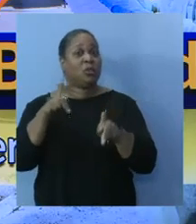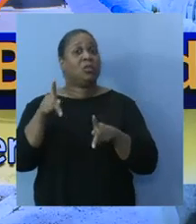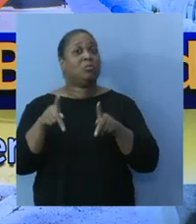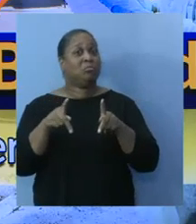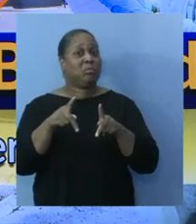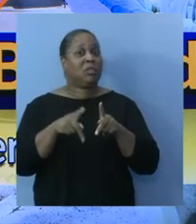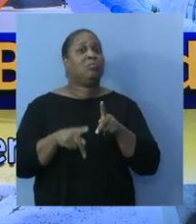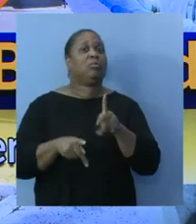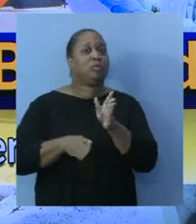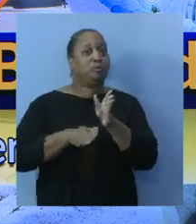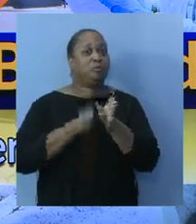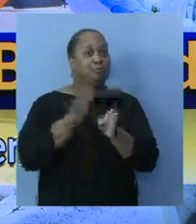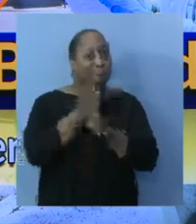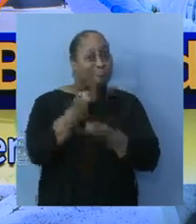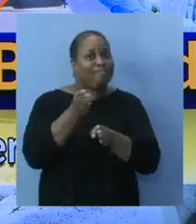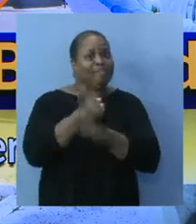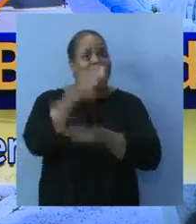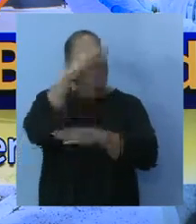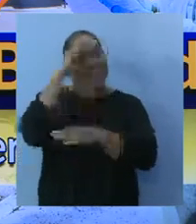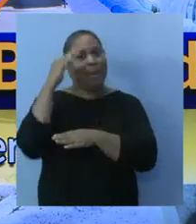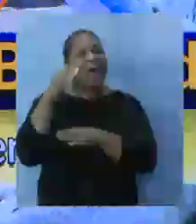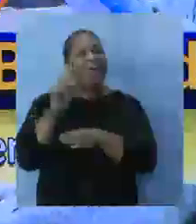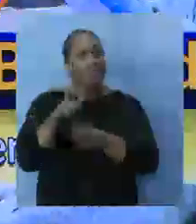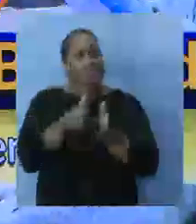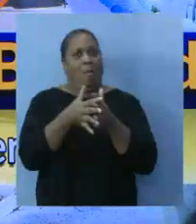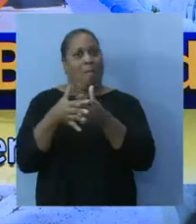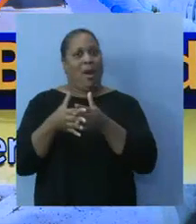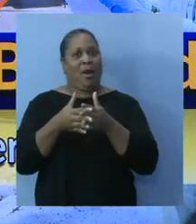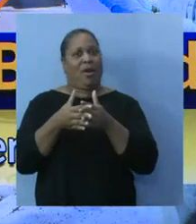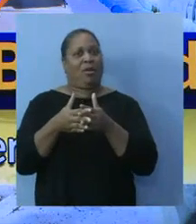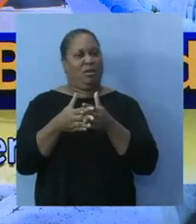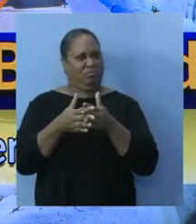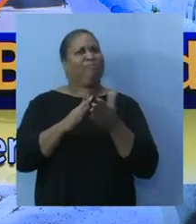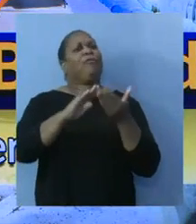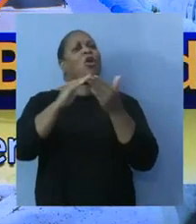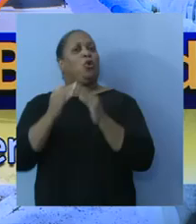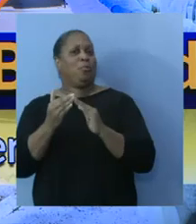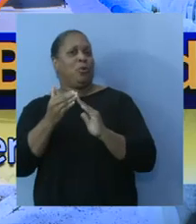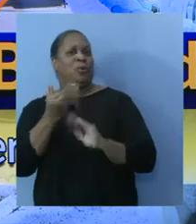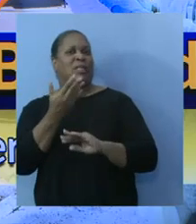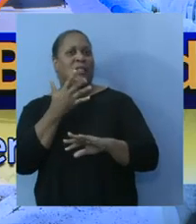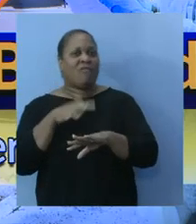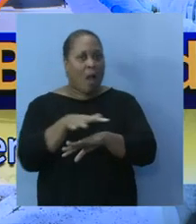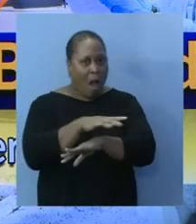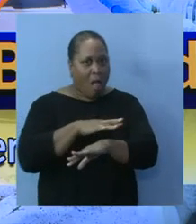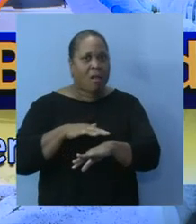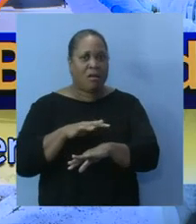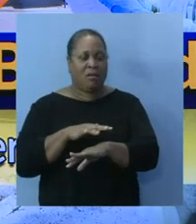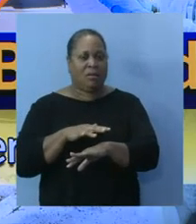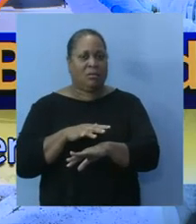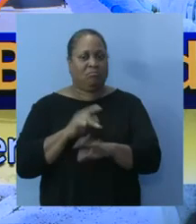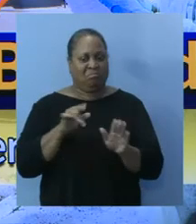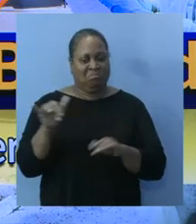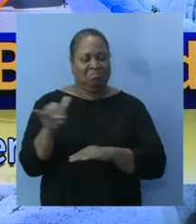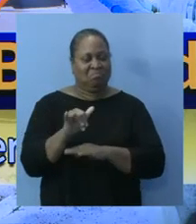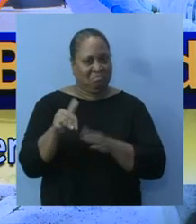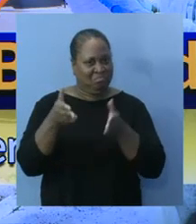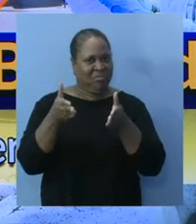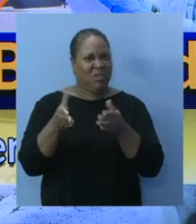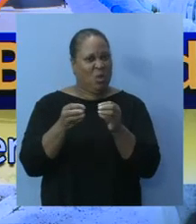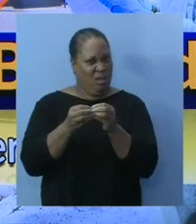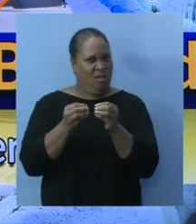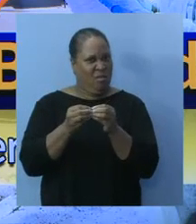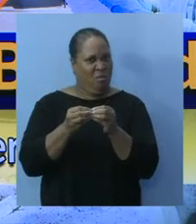predominantly persons who are black, or in America, as they'll say, communities of colors. And those are persons who, in the exact same way, are